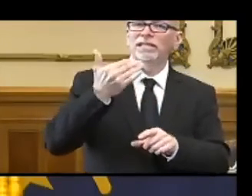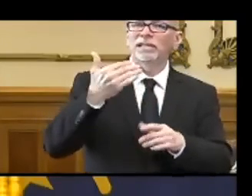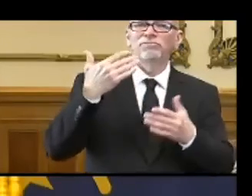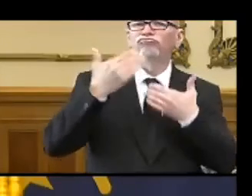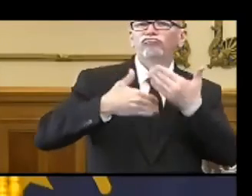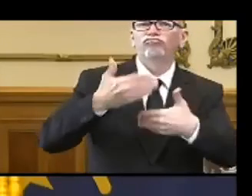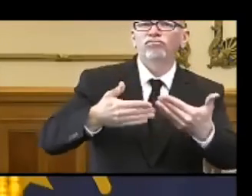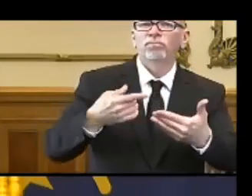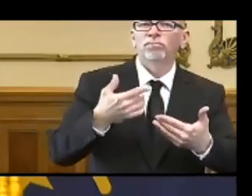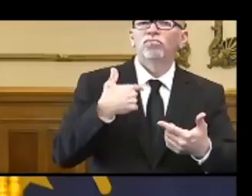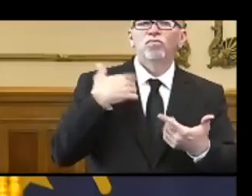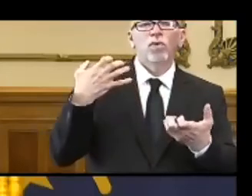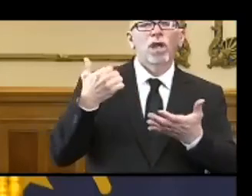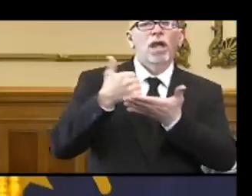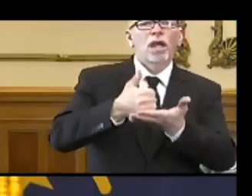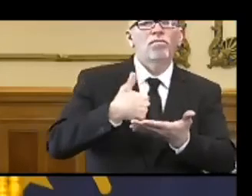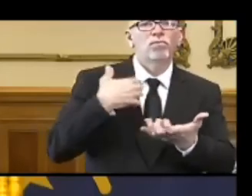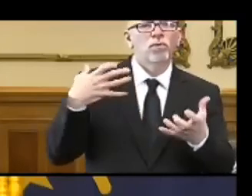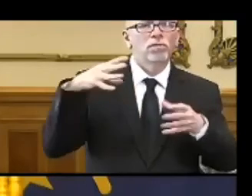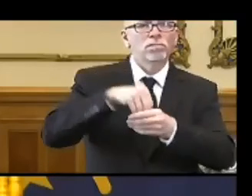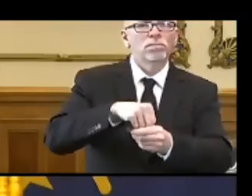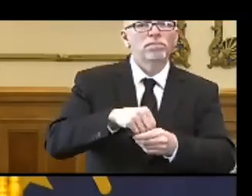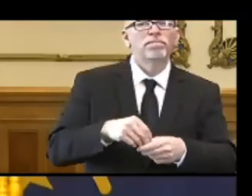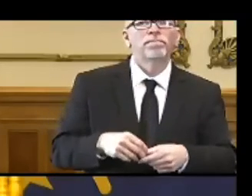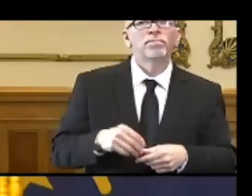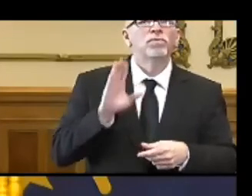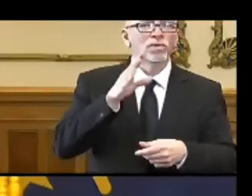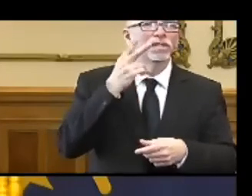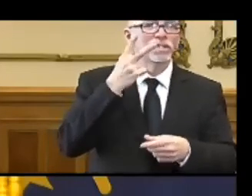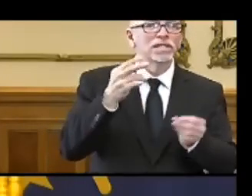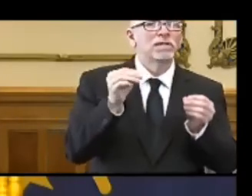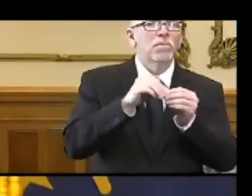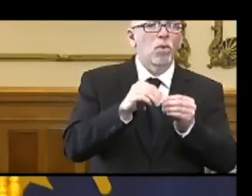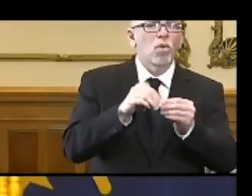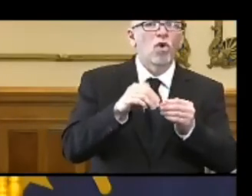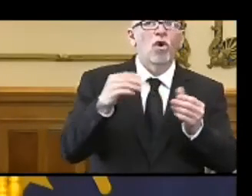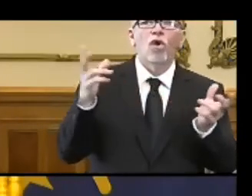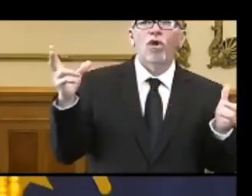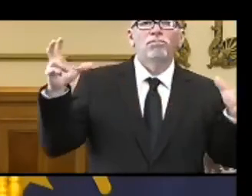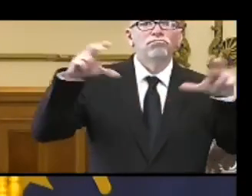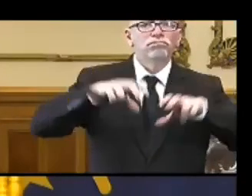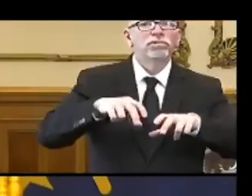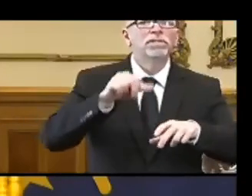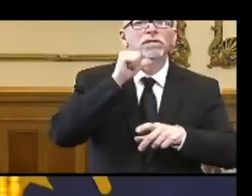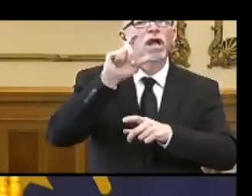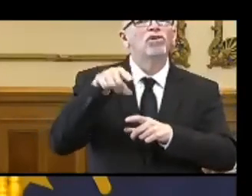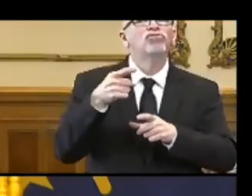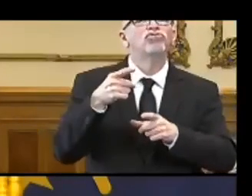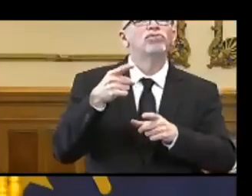on. We want to contribute. And you're gonna see an outpouring of